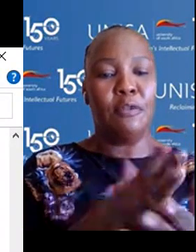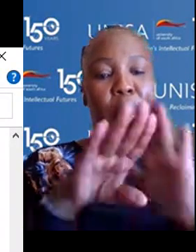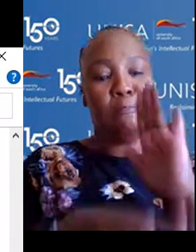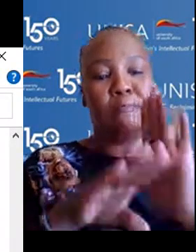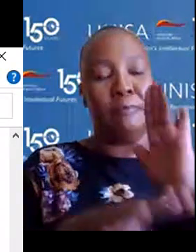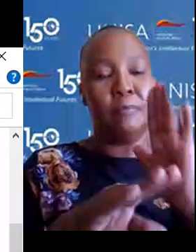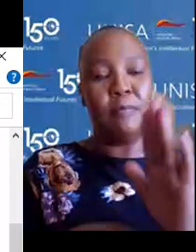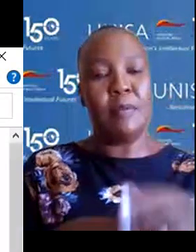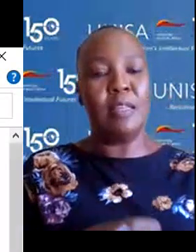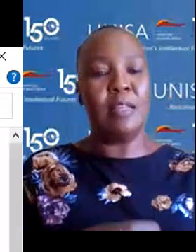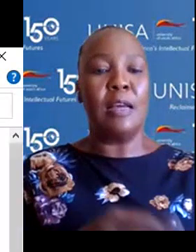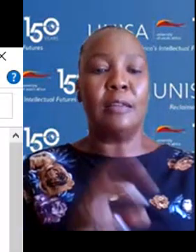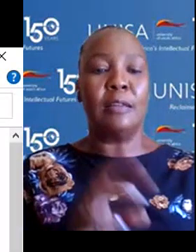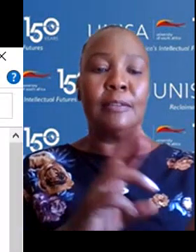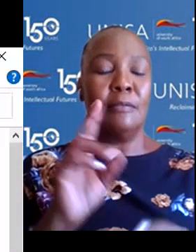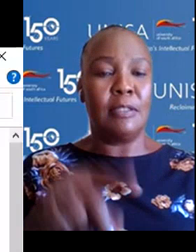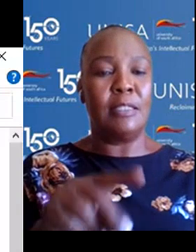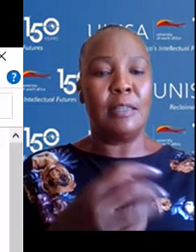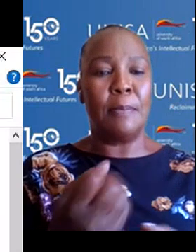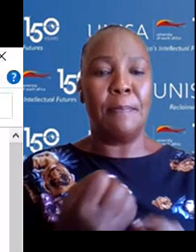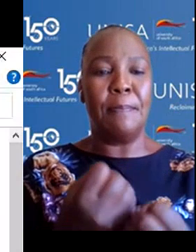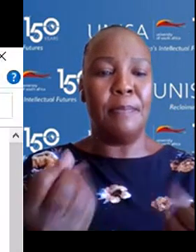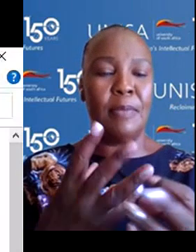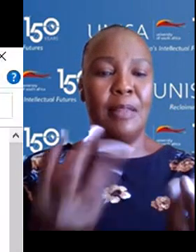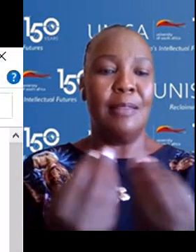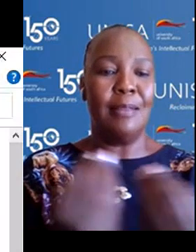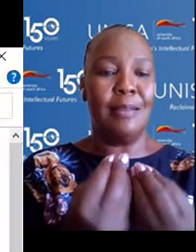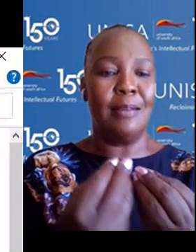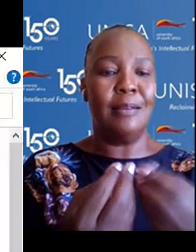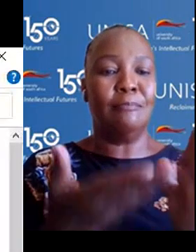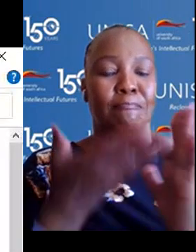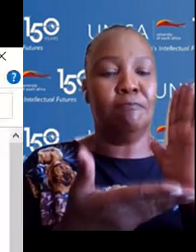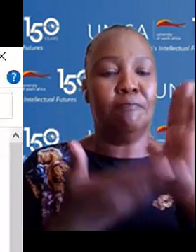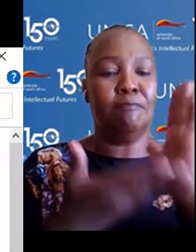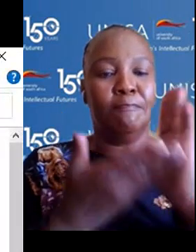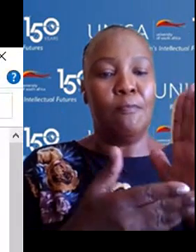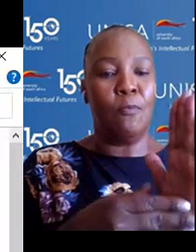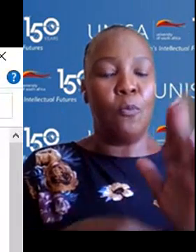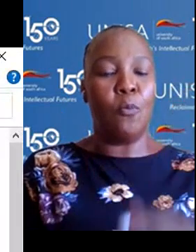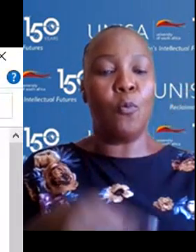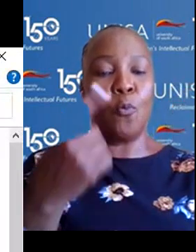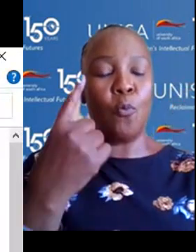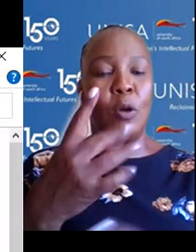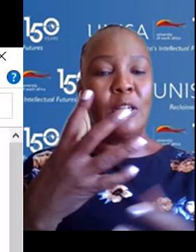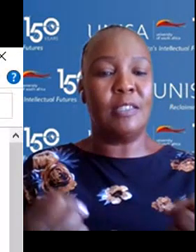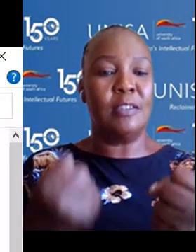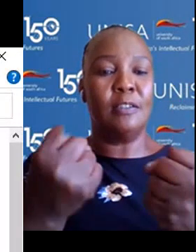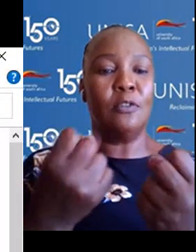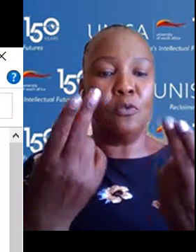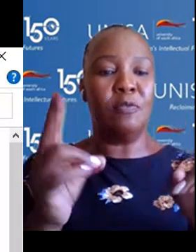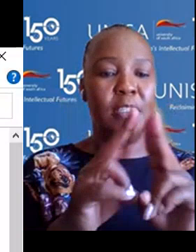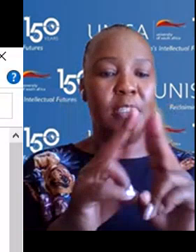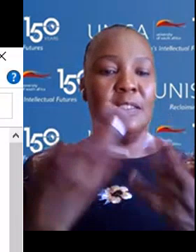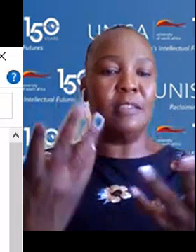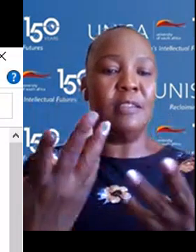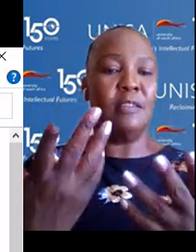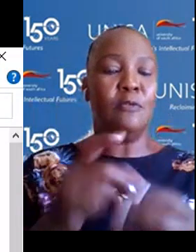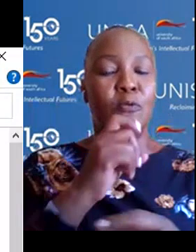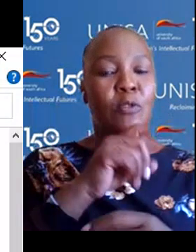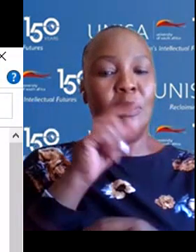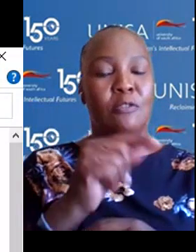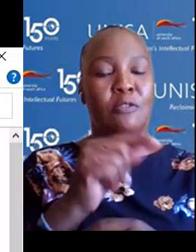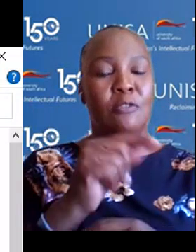I can really see that I've got a lot of things on my OneDrive. Okay, with the university, we kind of have to use it. We don't have a